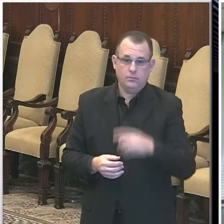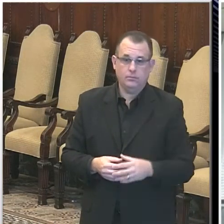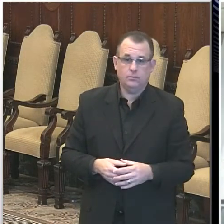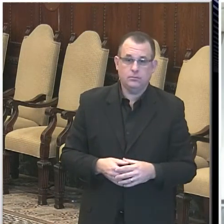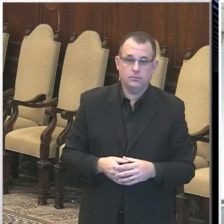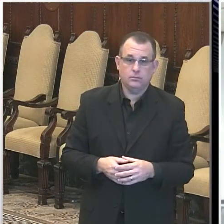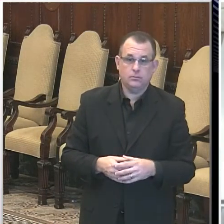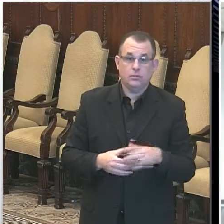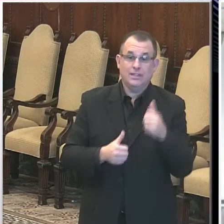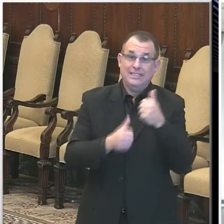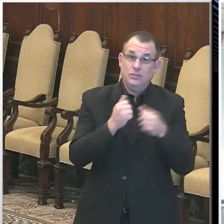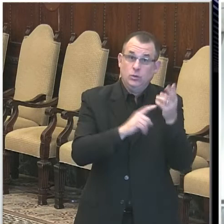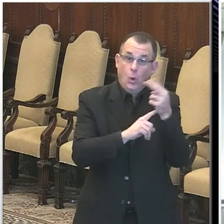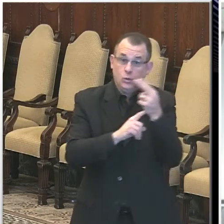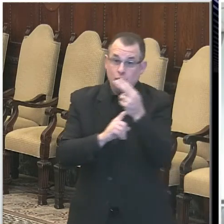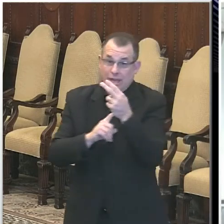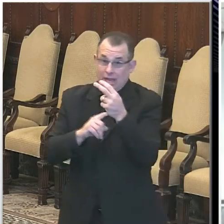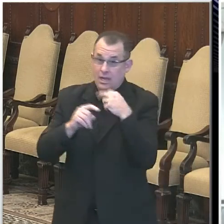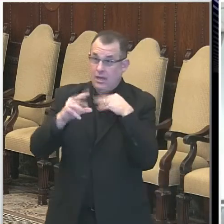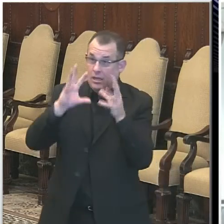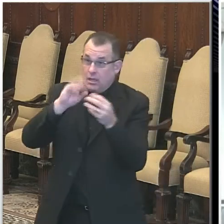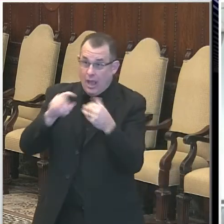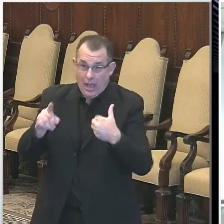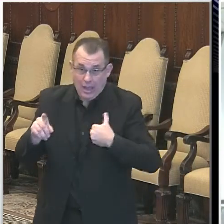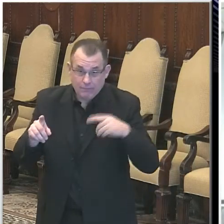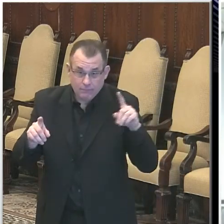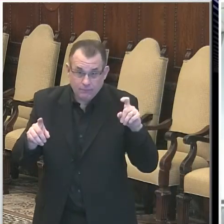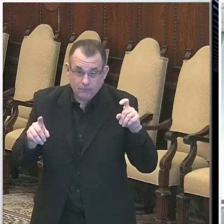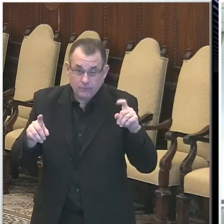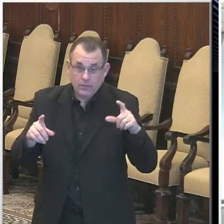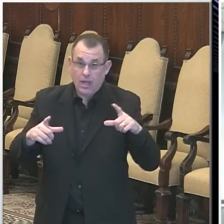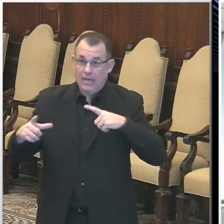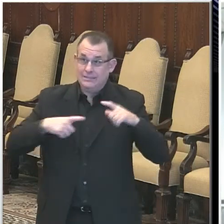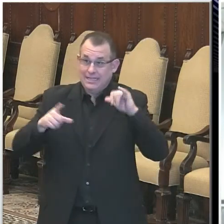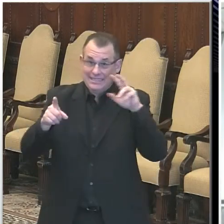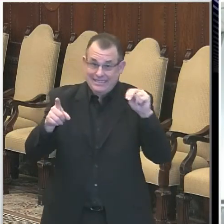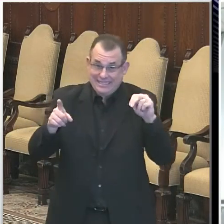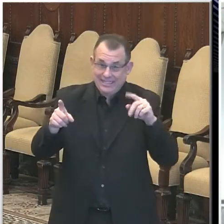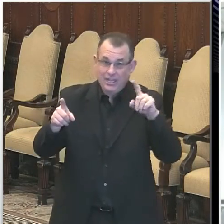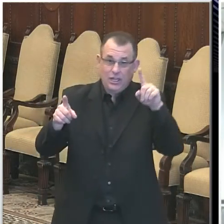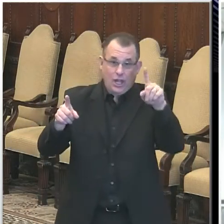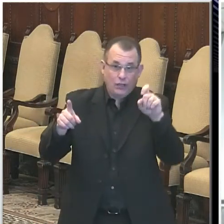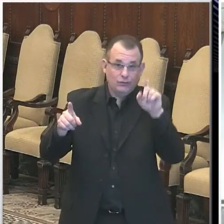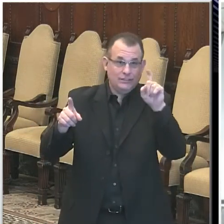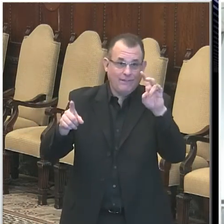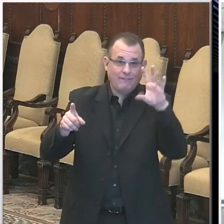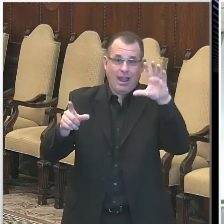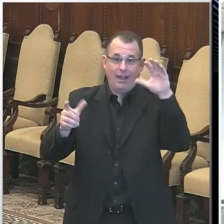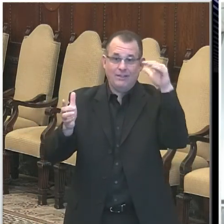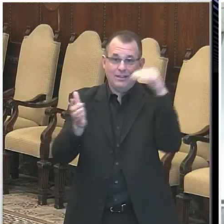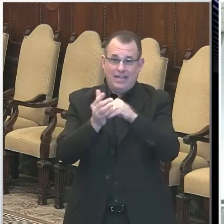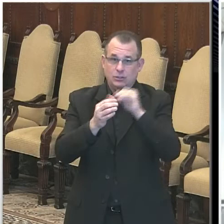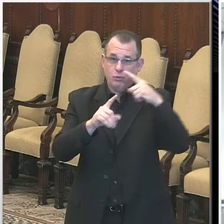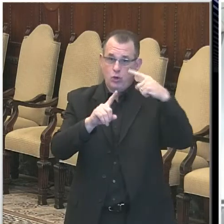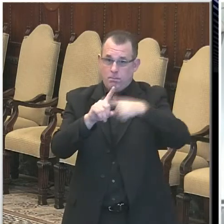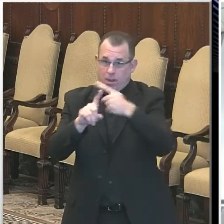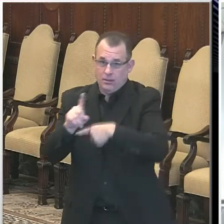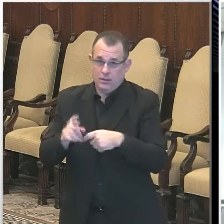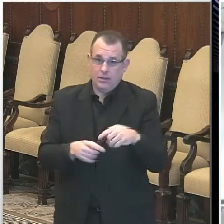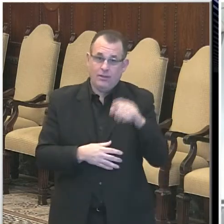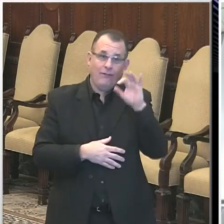hotels. So for the Holiday Inn, it is $175,000 per month. For the Fairfield Inn,